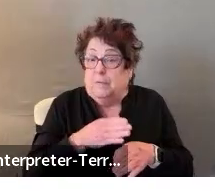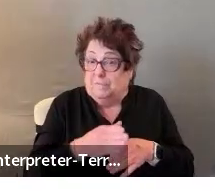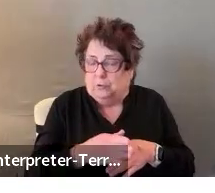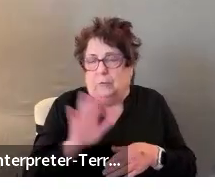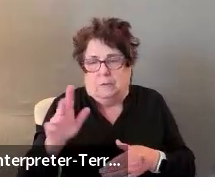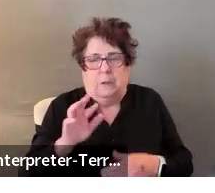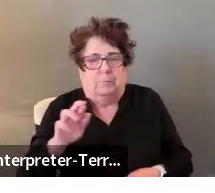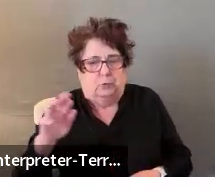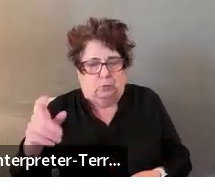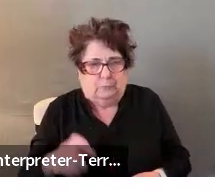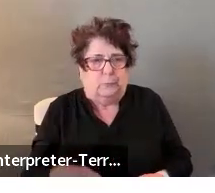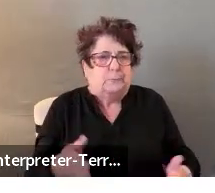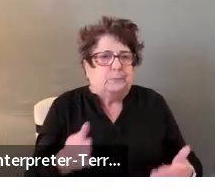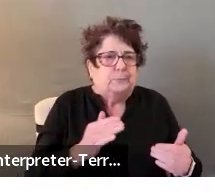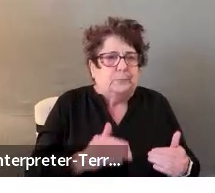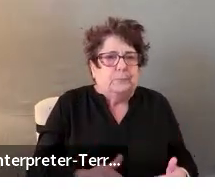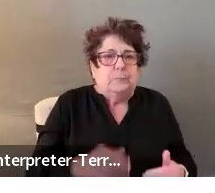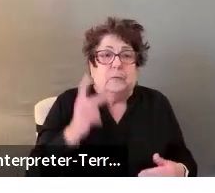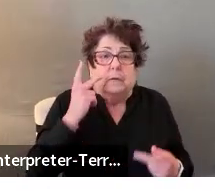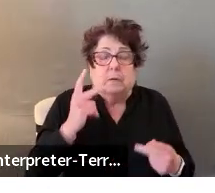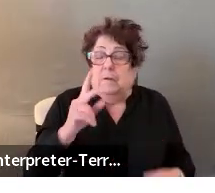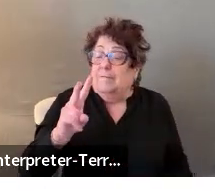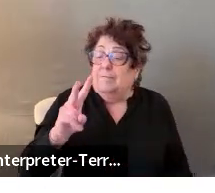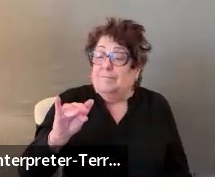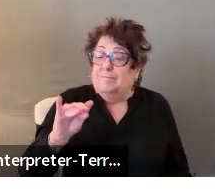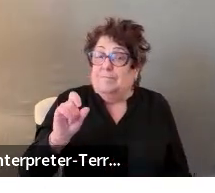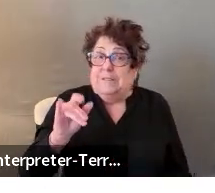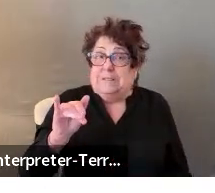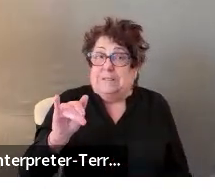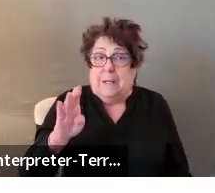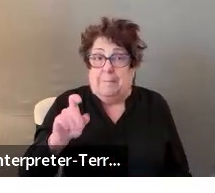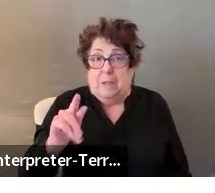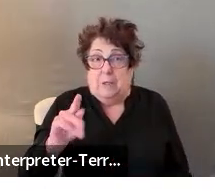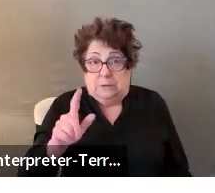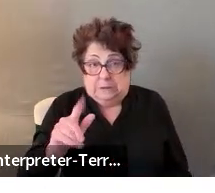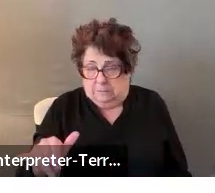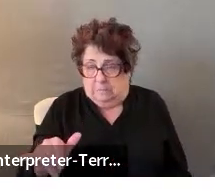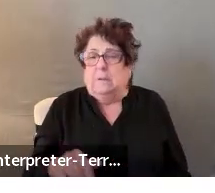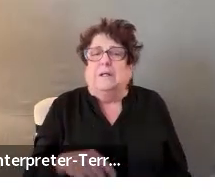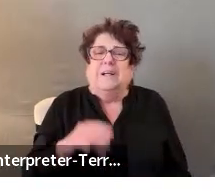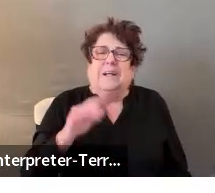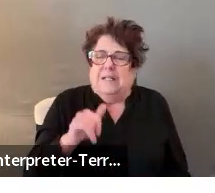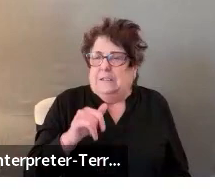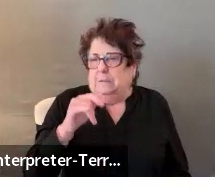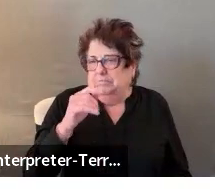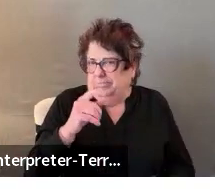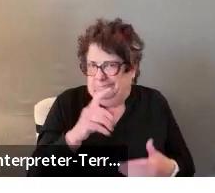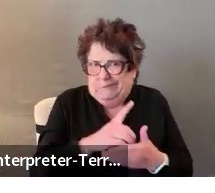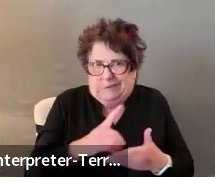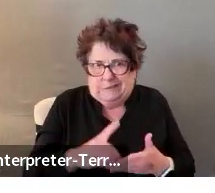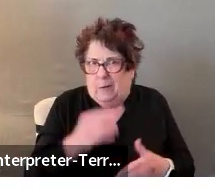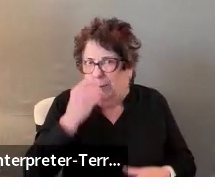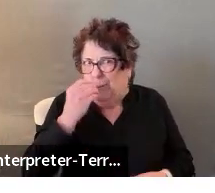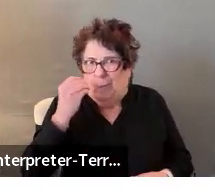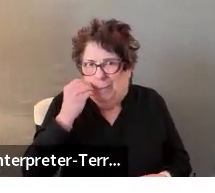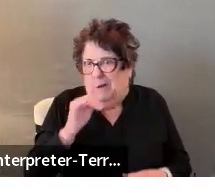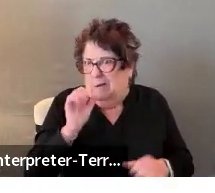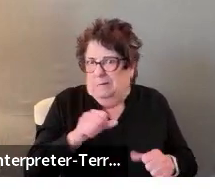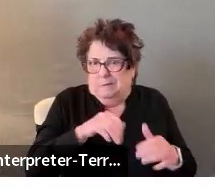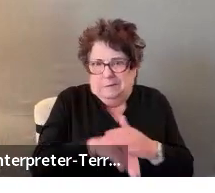Visitability is about designing homes that are accessible to everyone, visitors and residents, no matter their physical